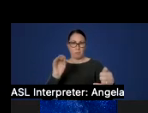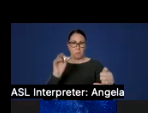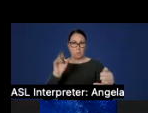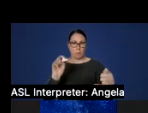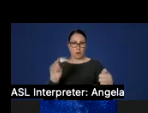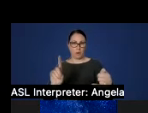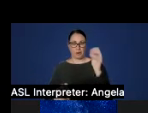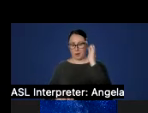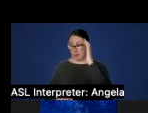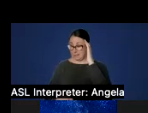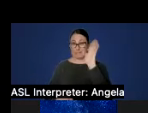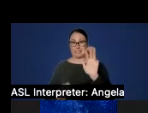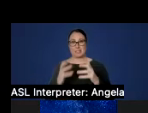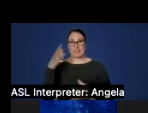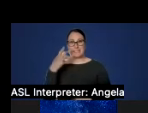All right, next slide.